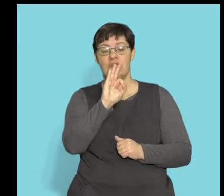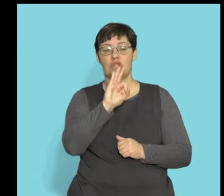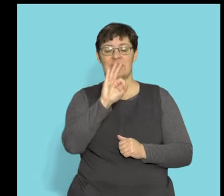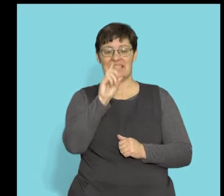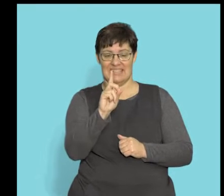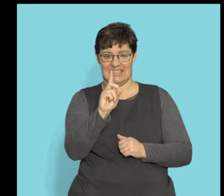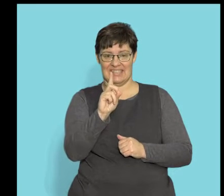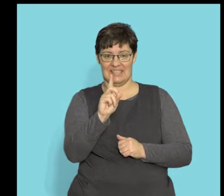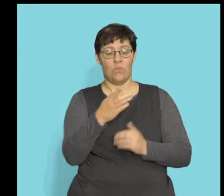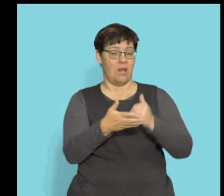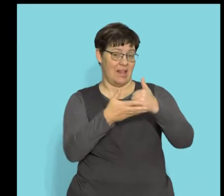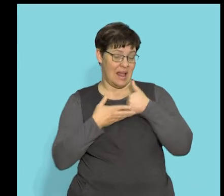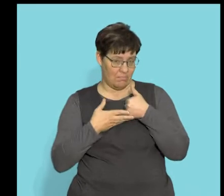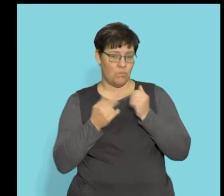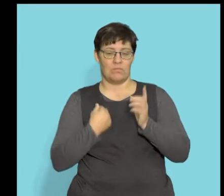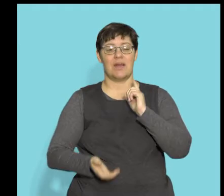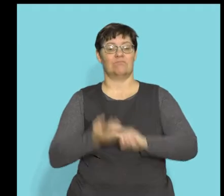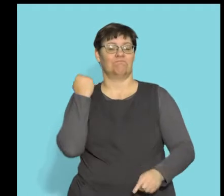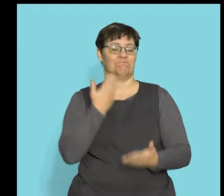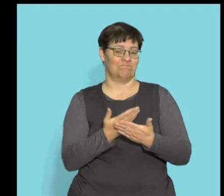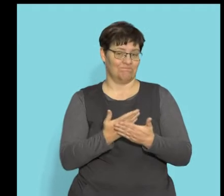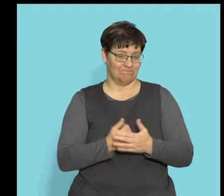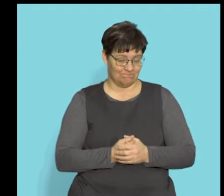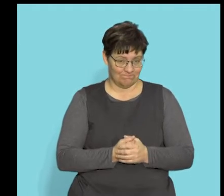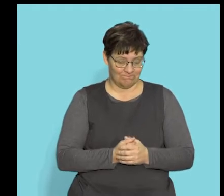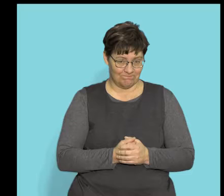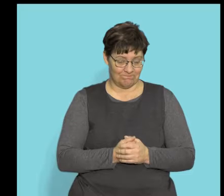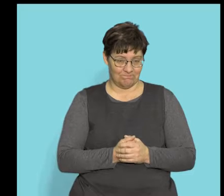three dimensions that are going to help us to achieve this.